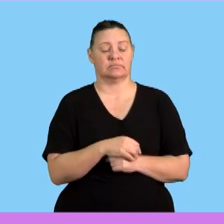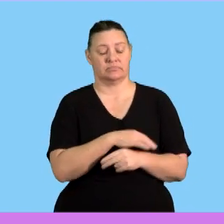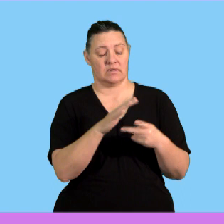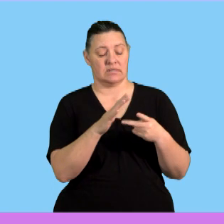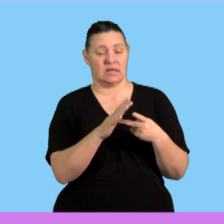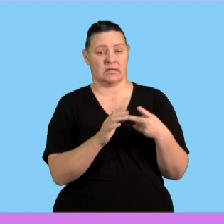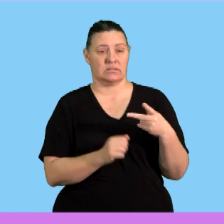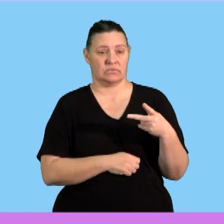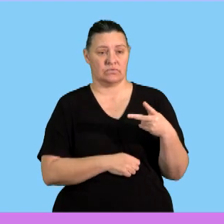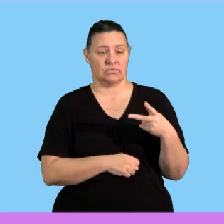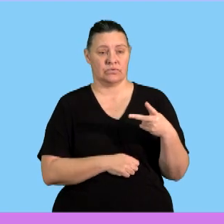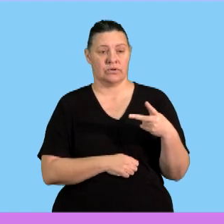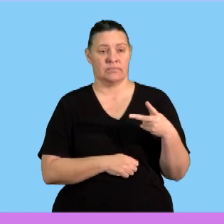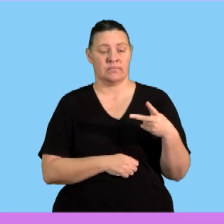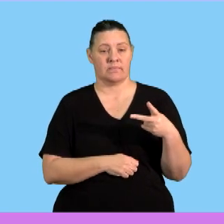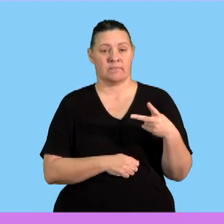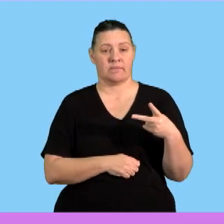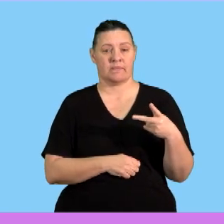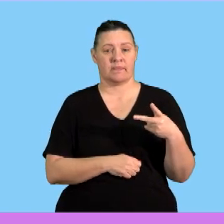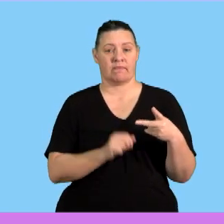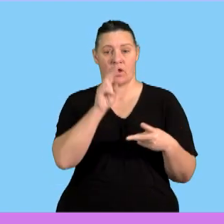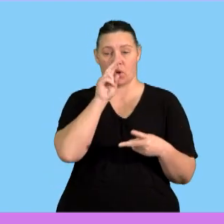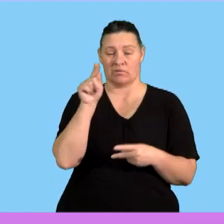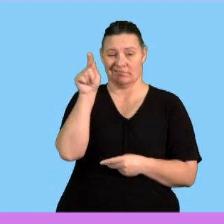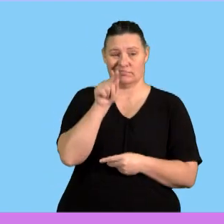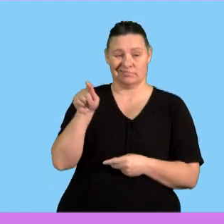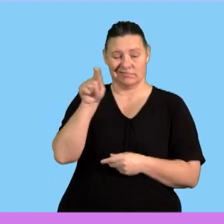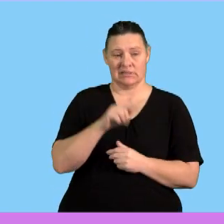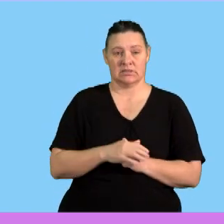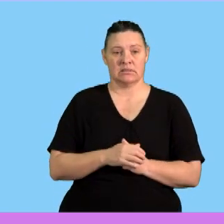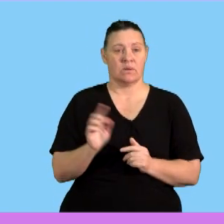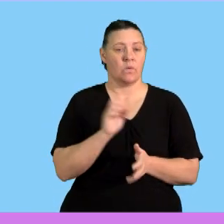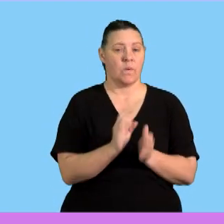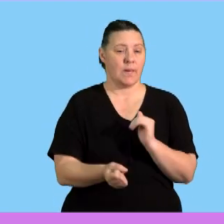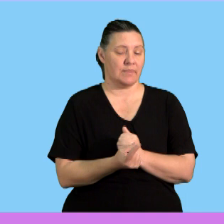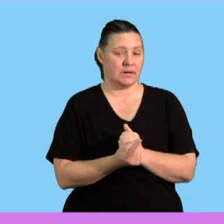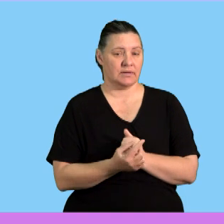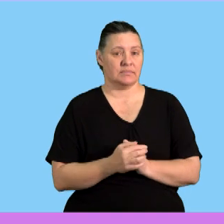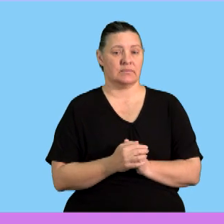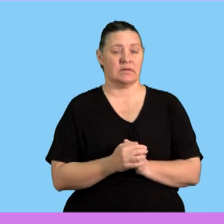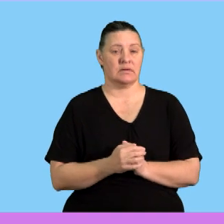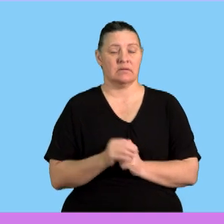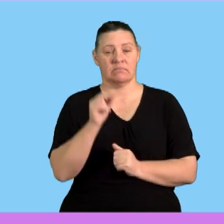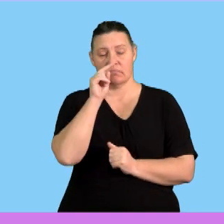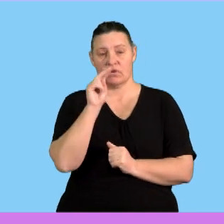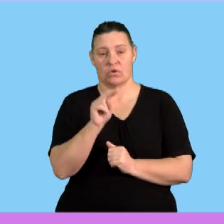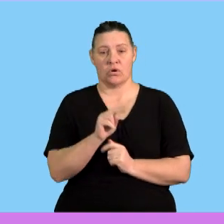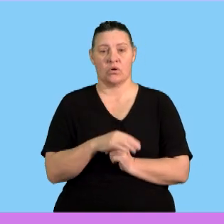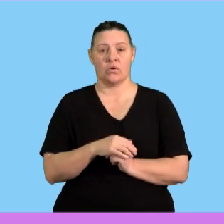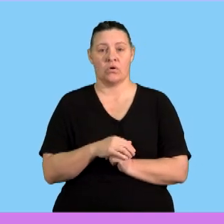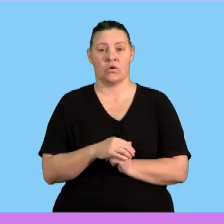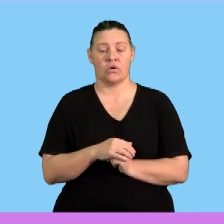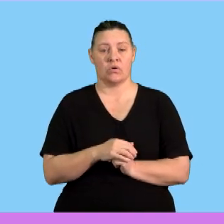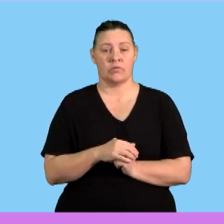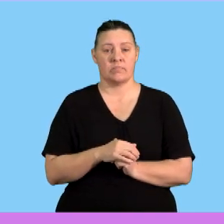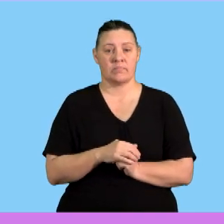Okay, let's look at our next step. Step number 2, we are looking here now. So what's going to happen here? If I look at,